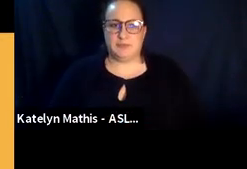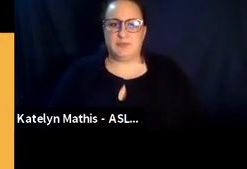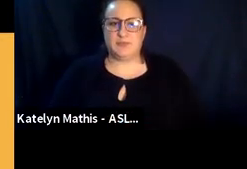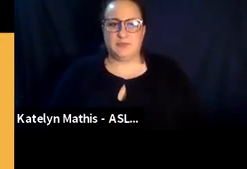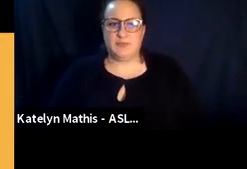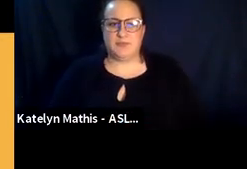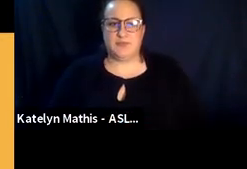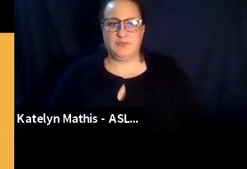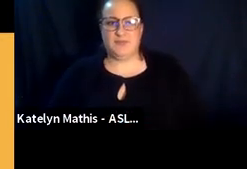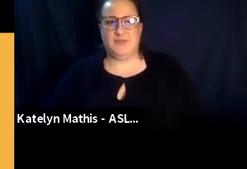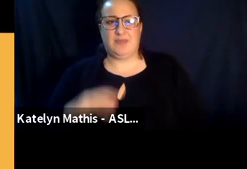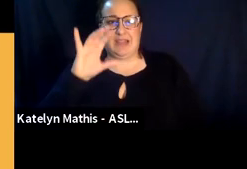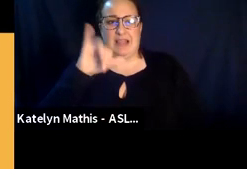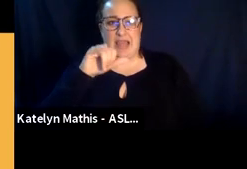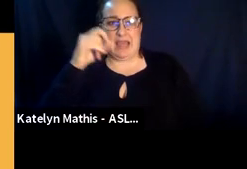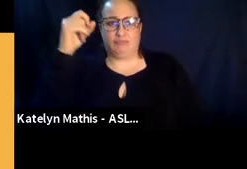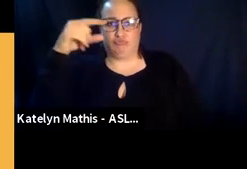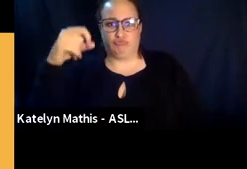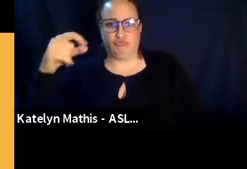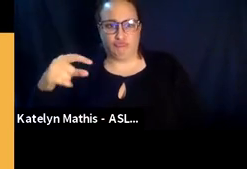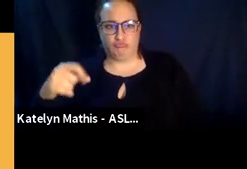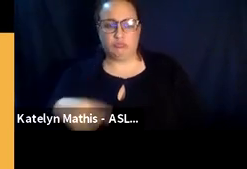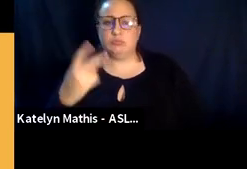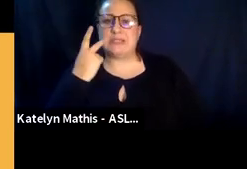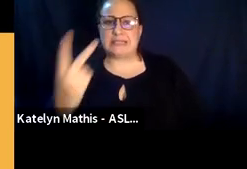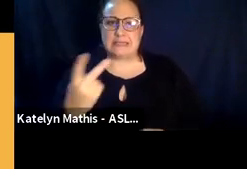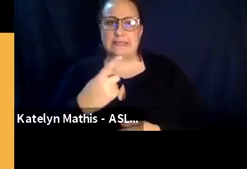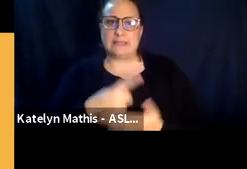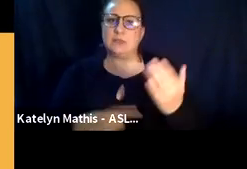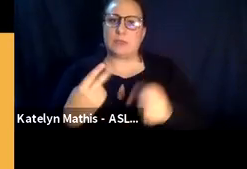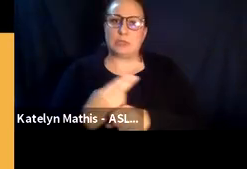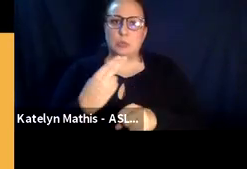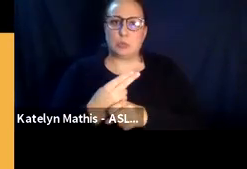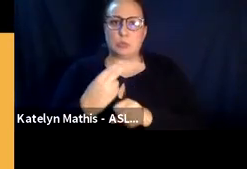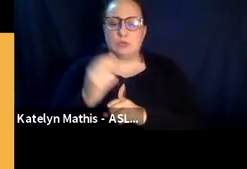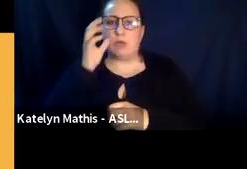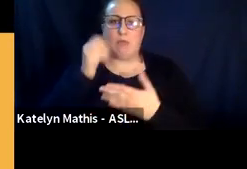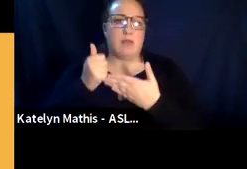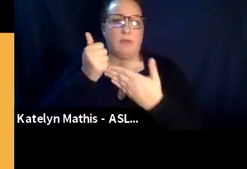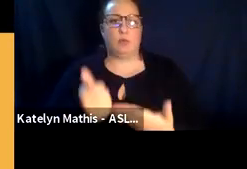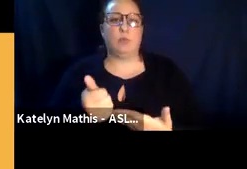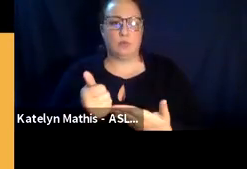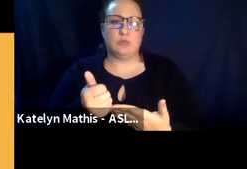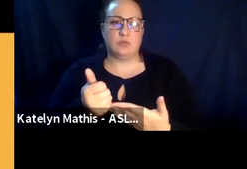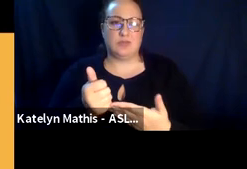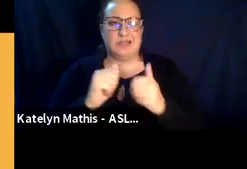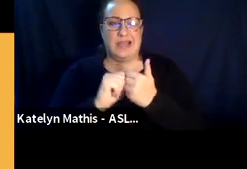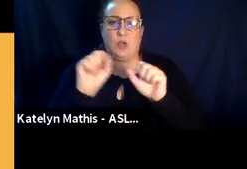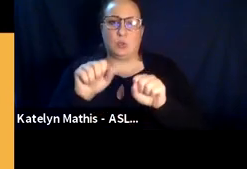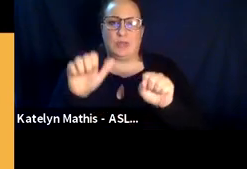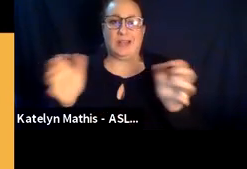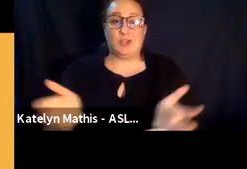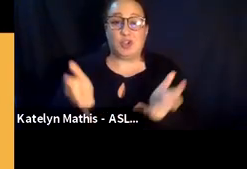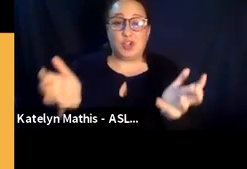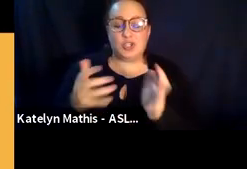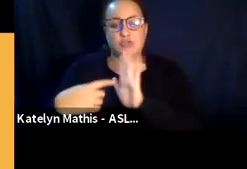These are just there so you can kind of see what's being used, and I'll help you with some of how you can encourage that and model